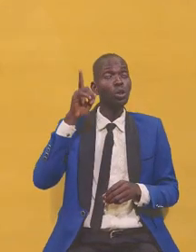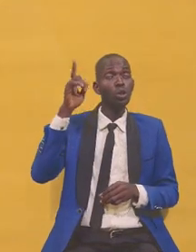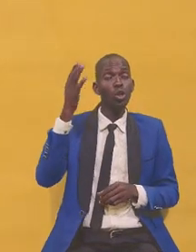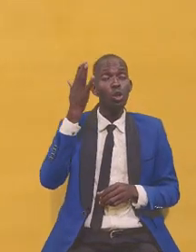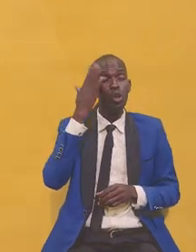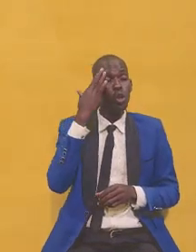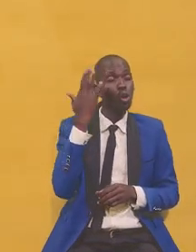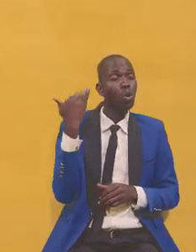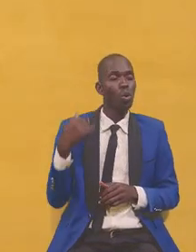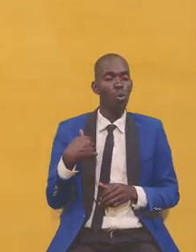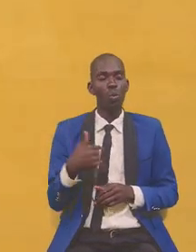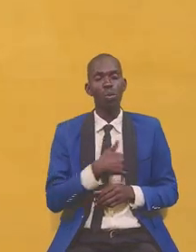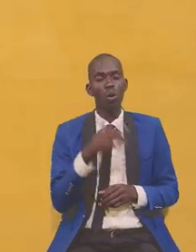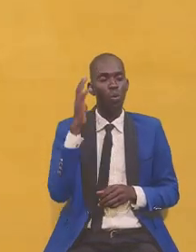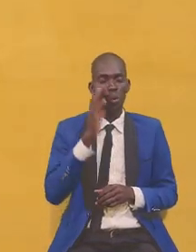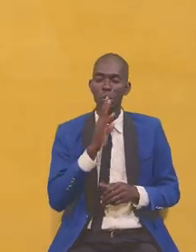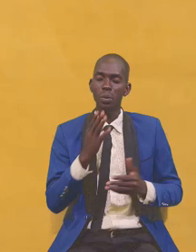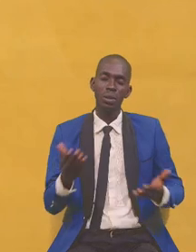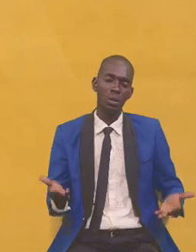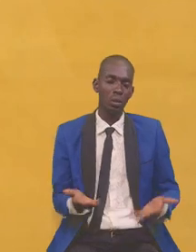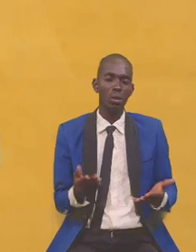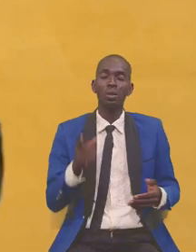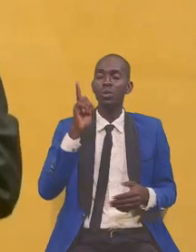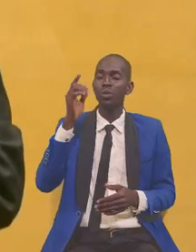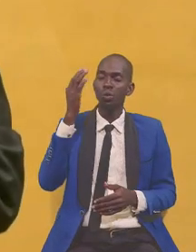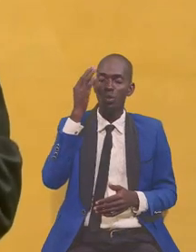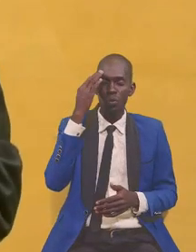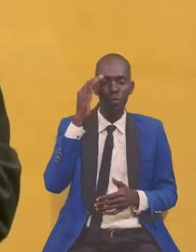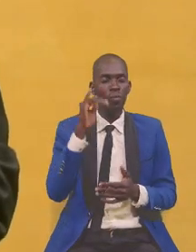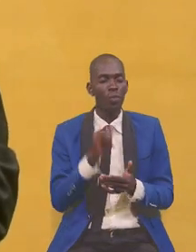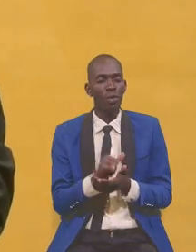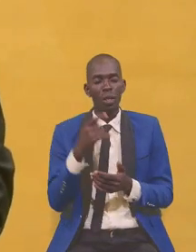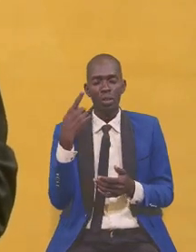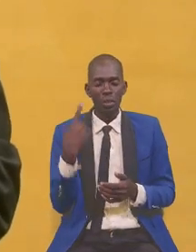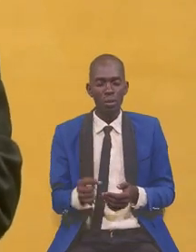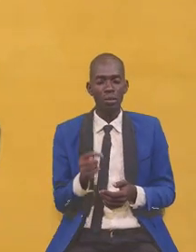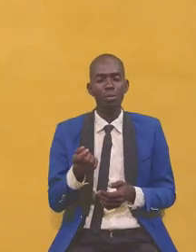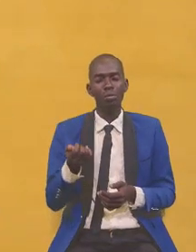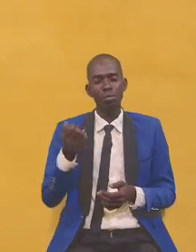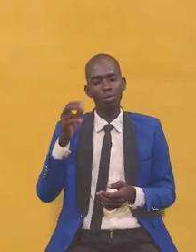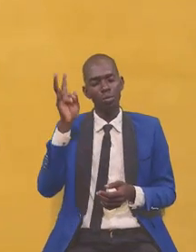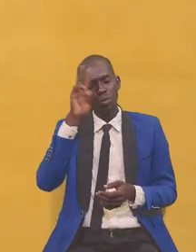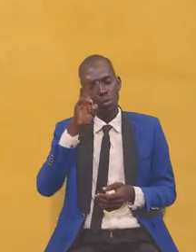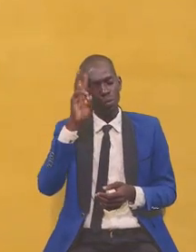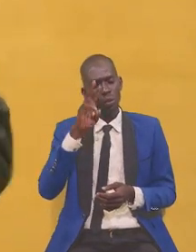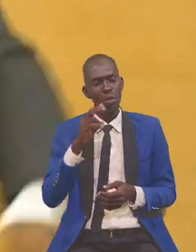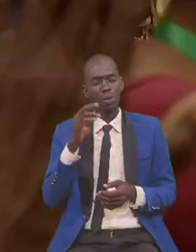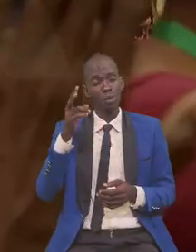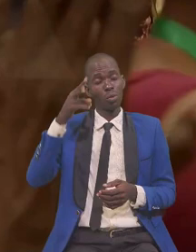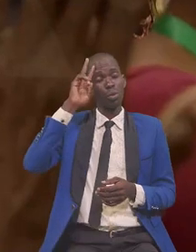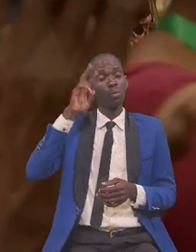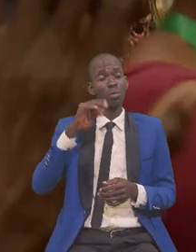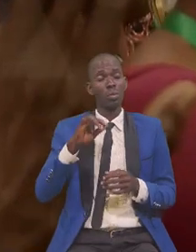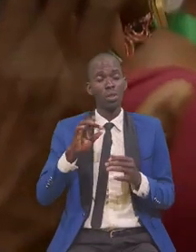knew we will be here. You knew that the dormant spirit will have to wake up.